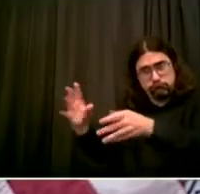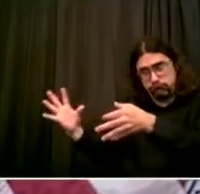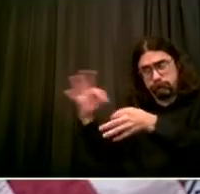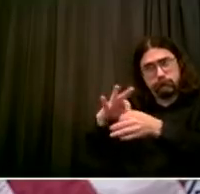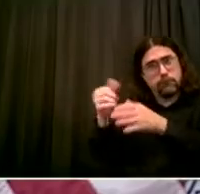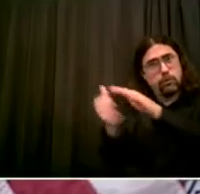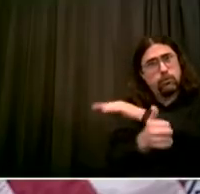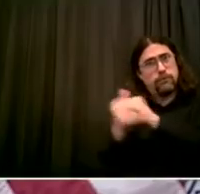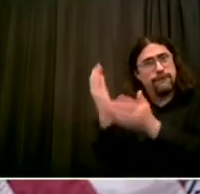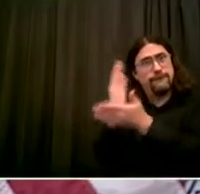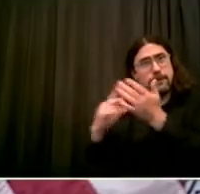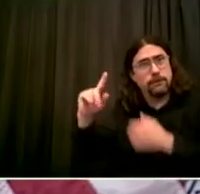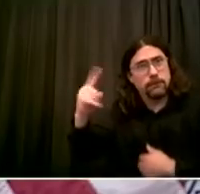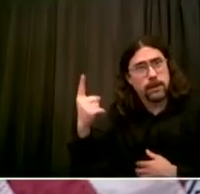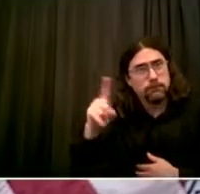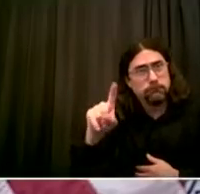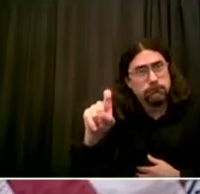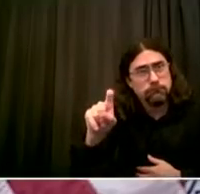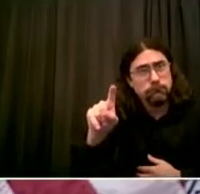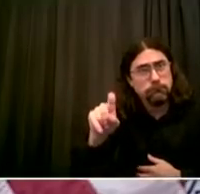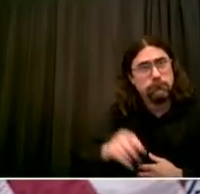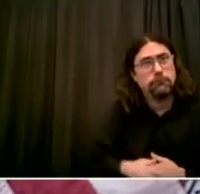one?